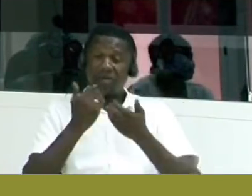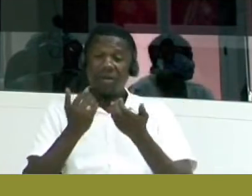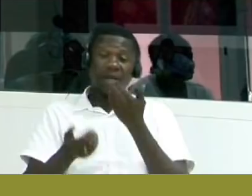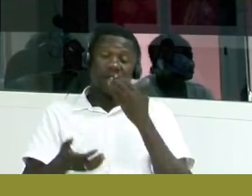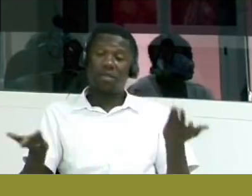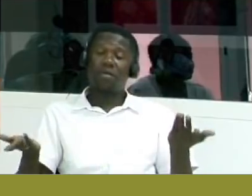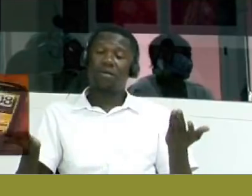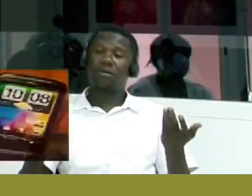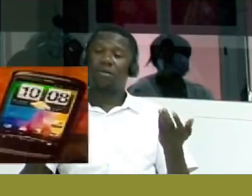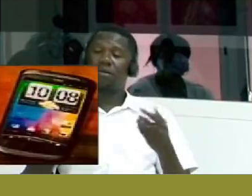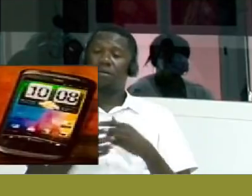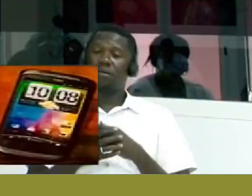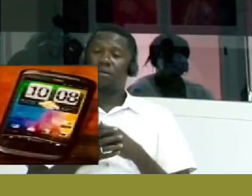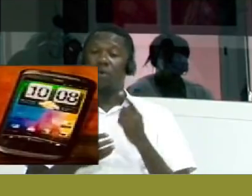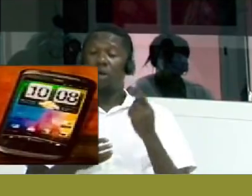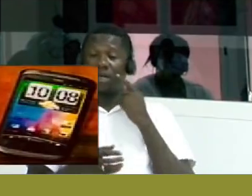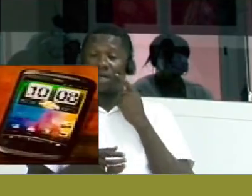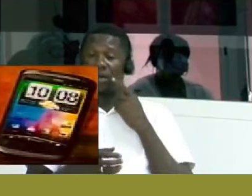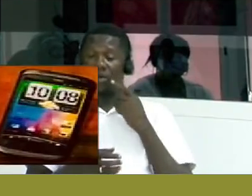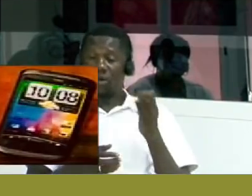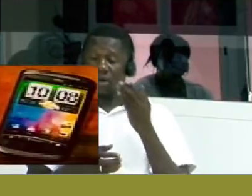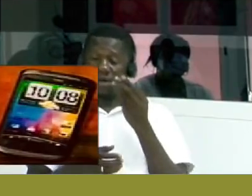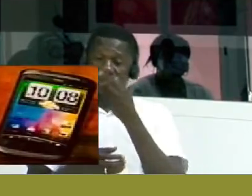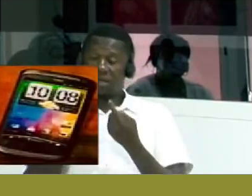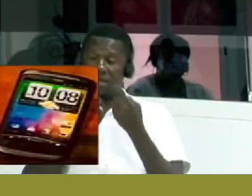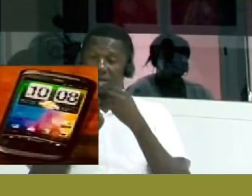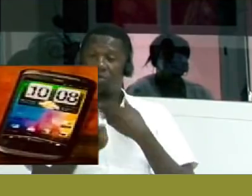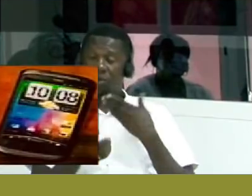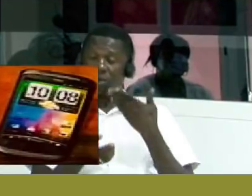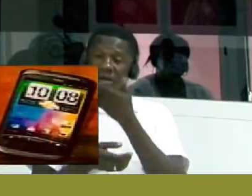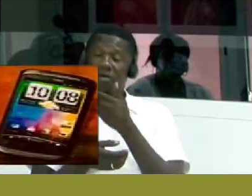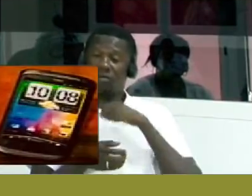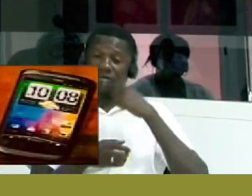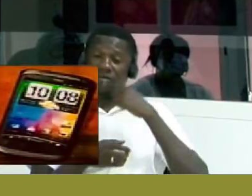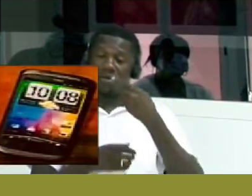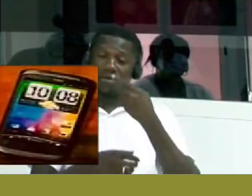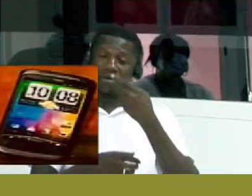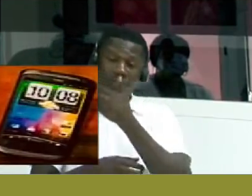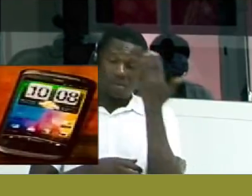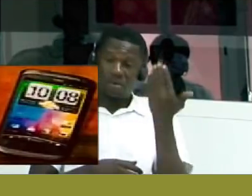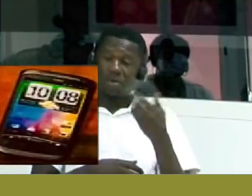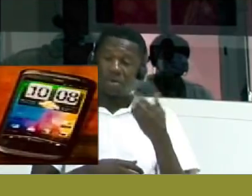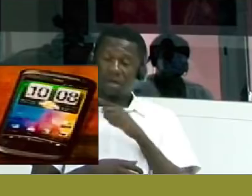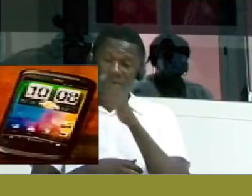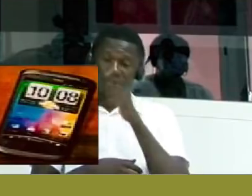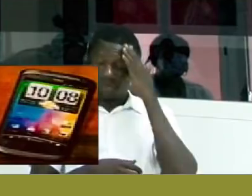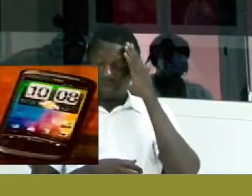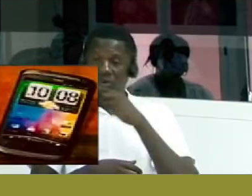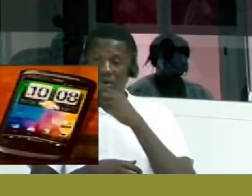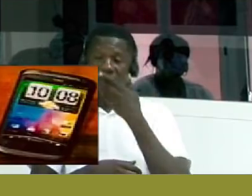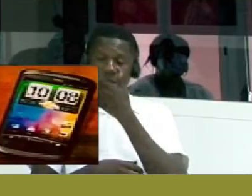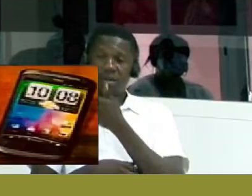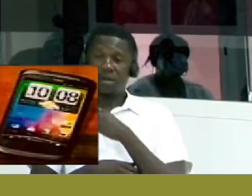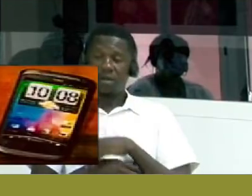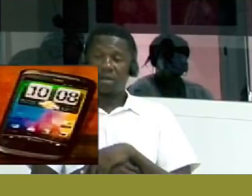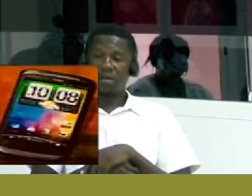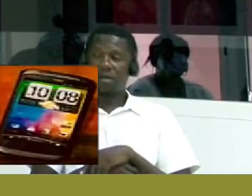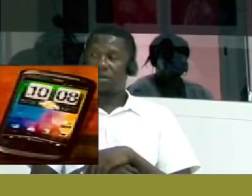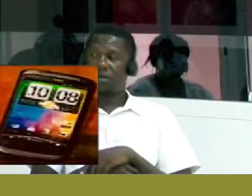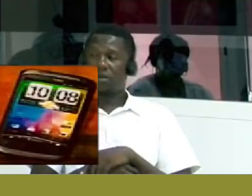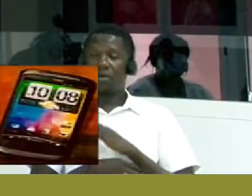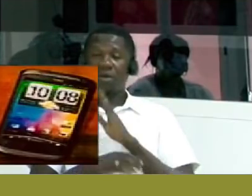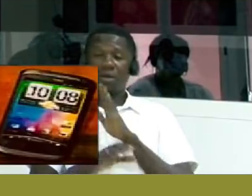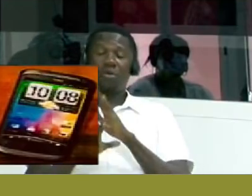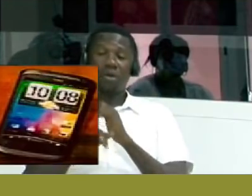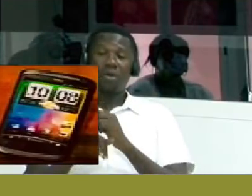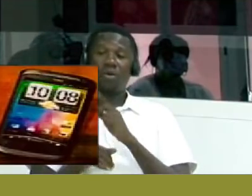And one day I went there again. We are there from morning. They know we are there. Big man like us, you keep you there waiting